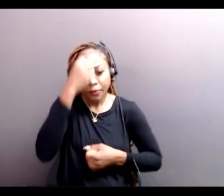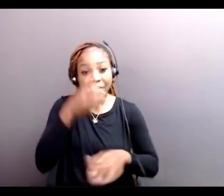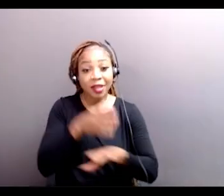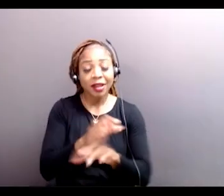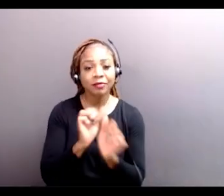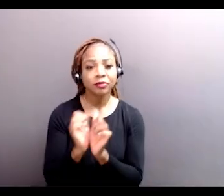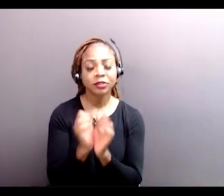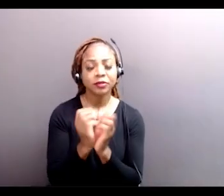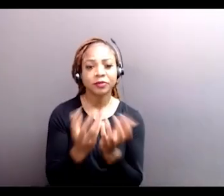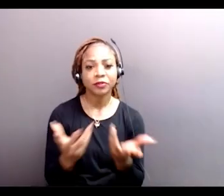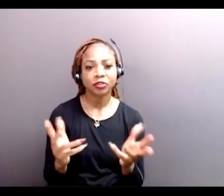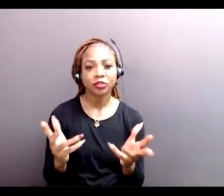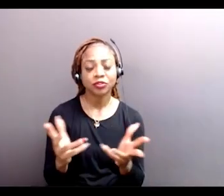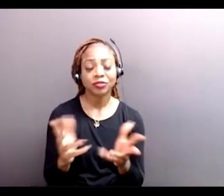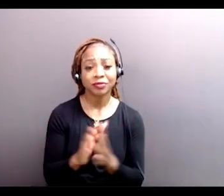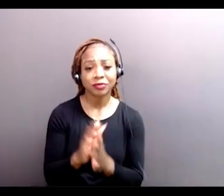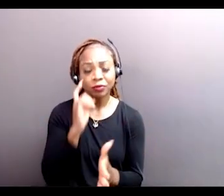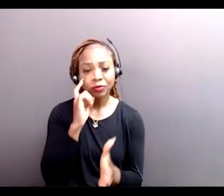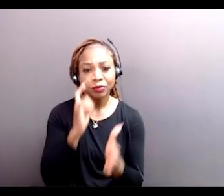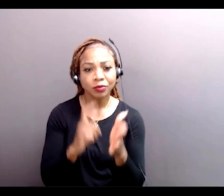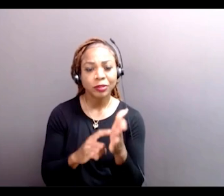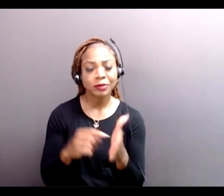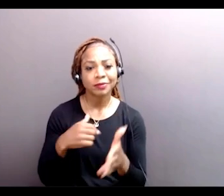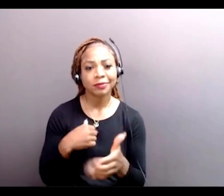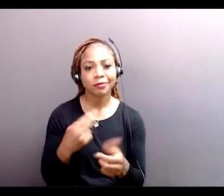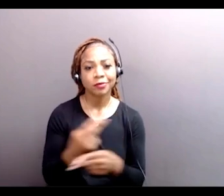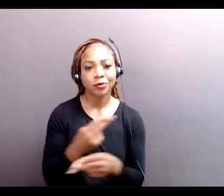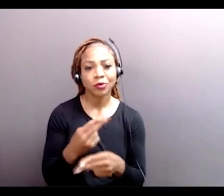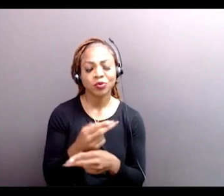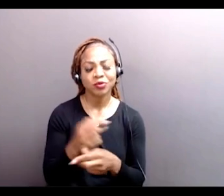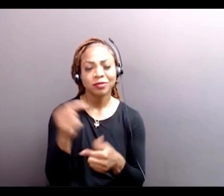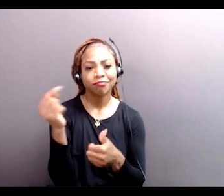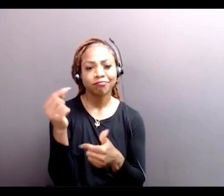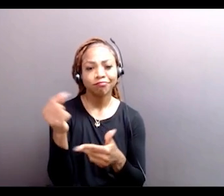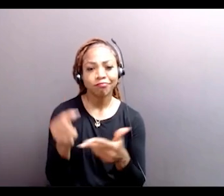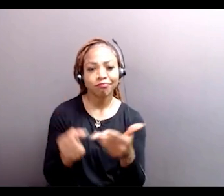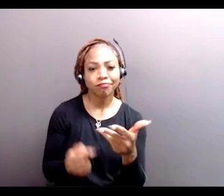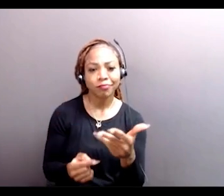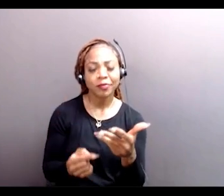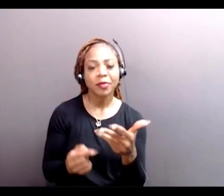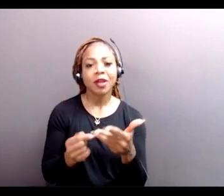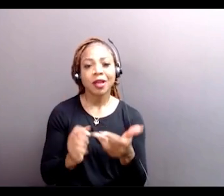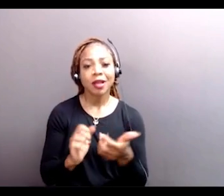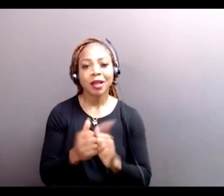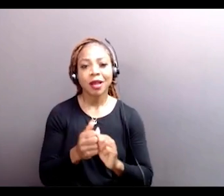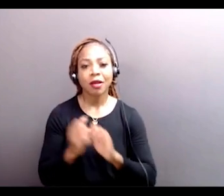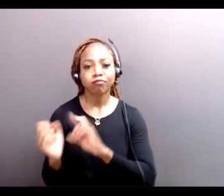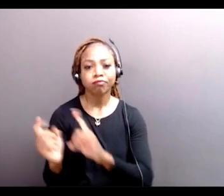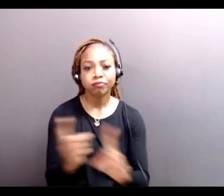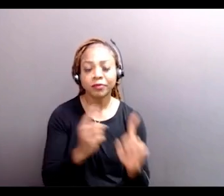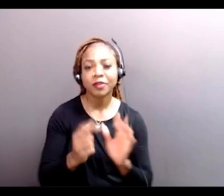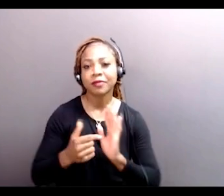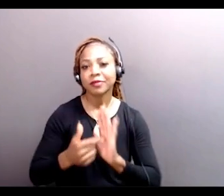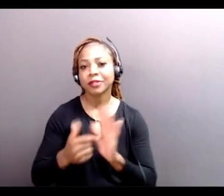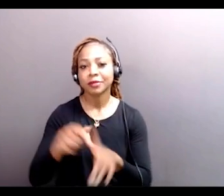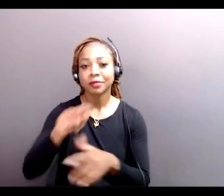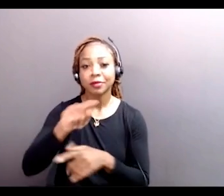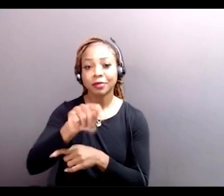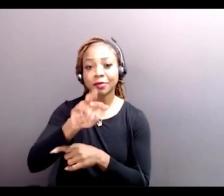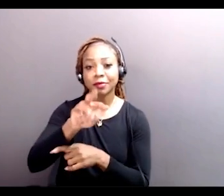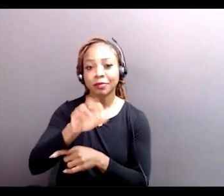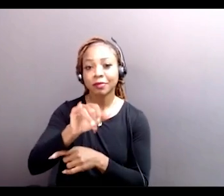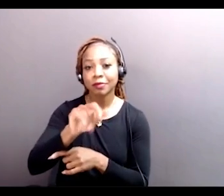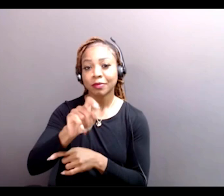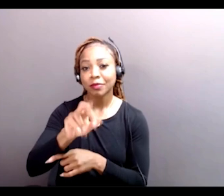slavery. And as you'll see, I use a number of different methods of education. So I use Twitter, I use